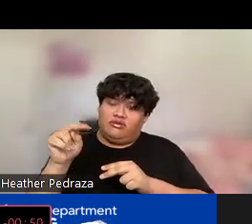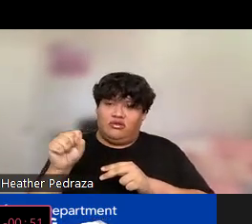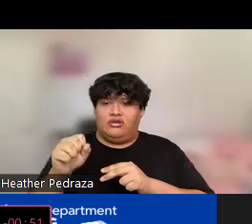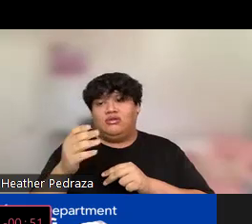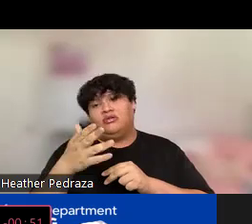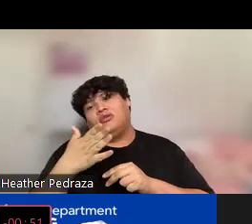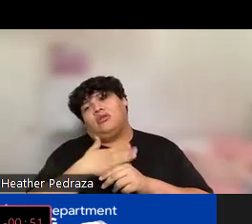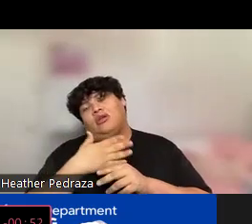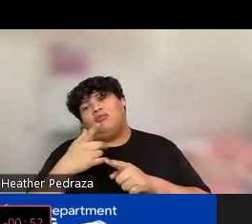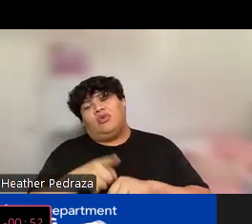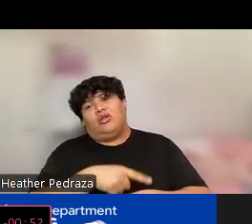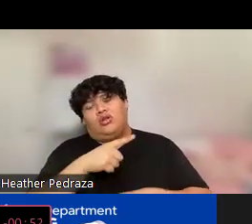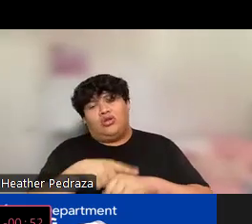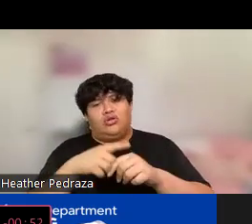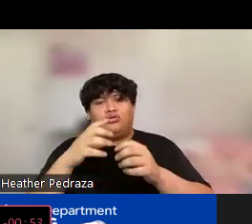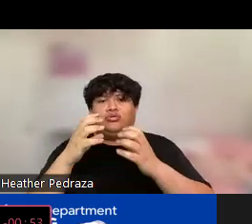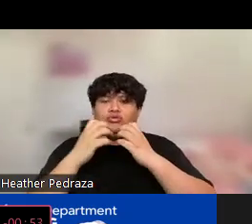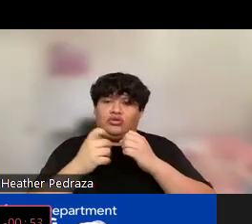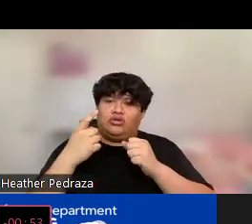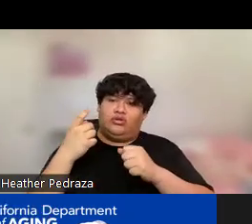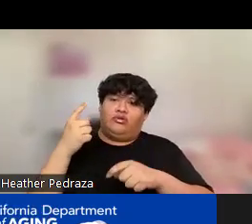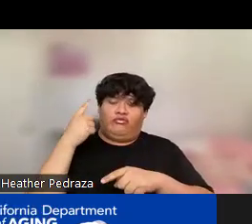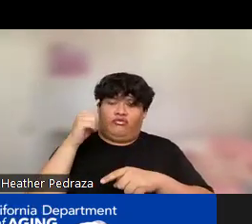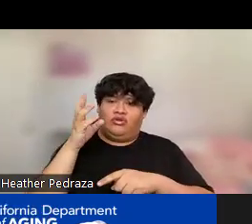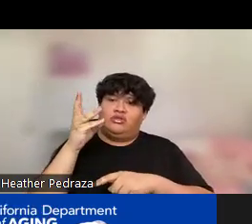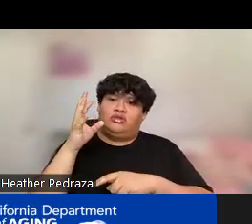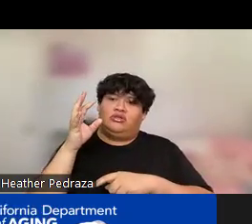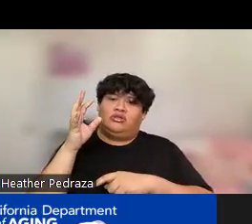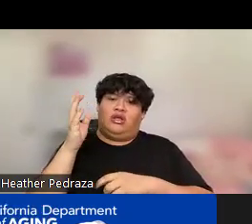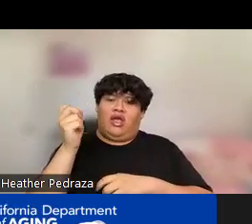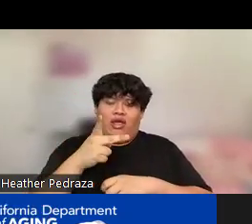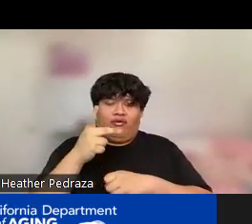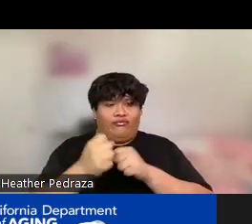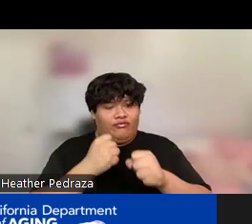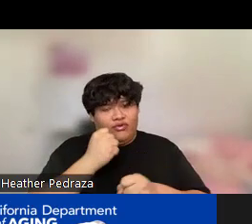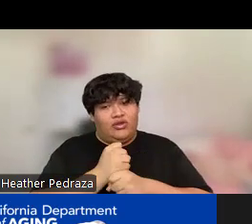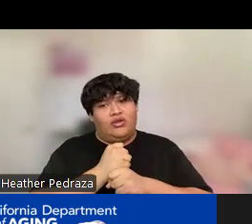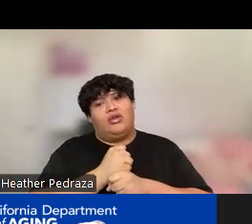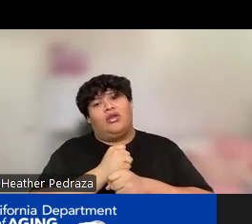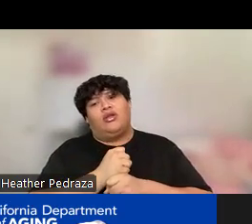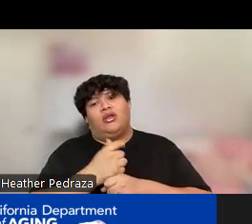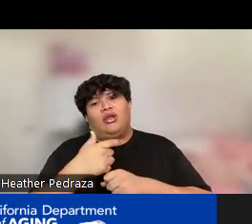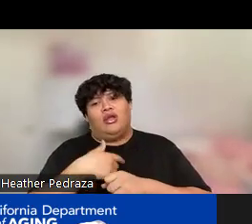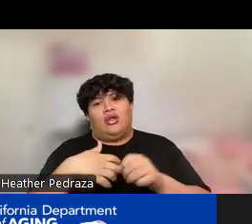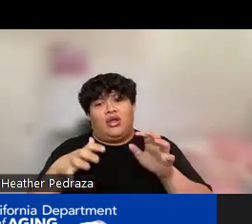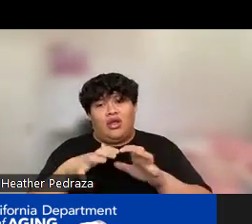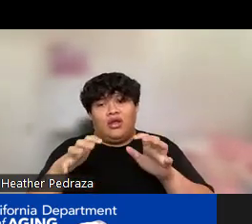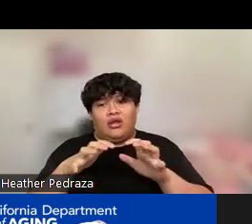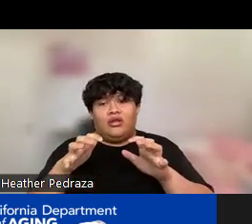I've been a long-term care skilled nursing home resident for 6.5 years now, and an active